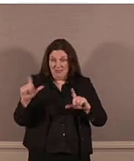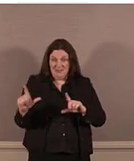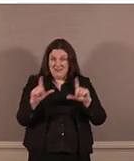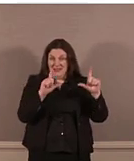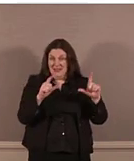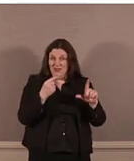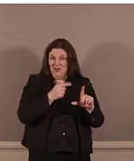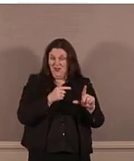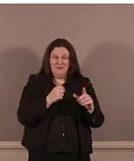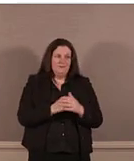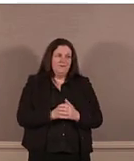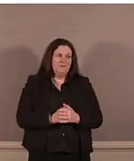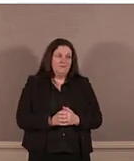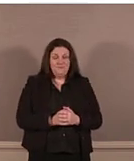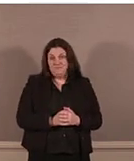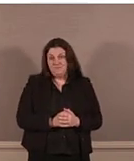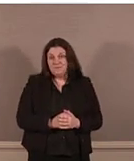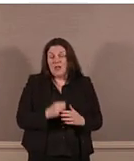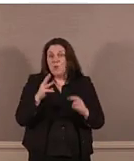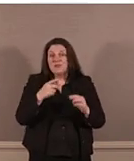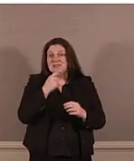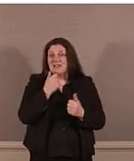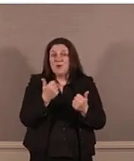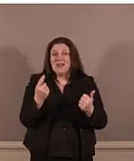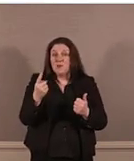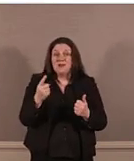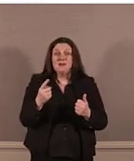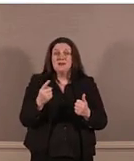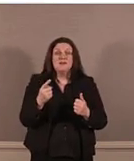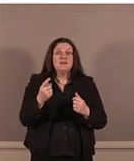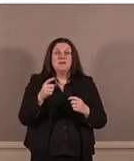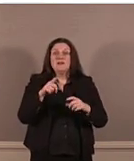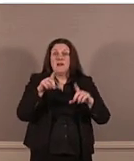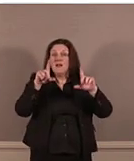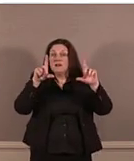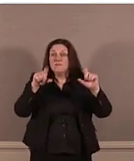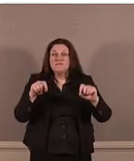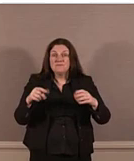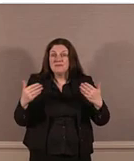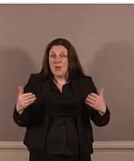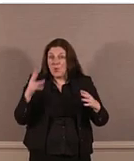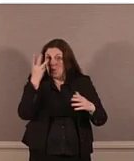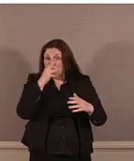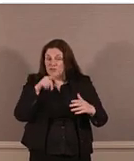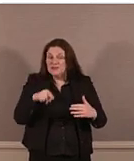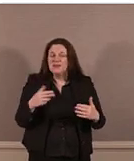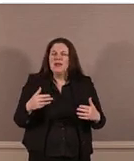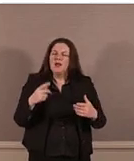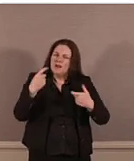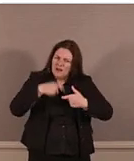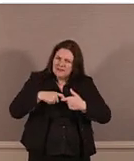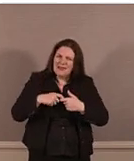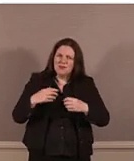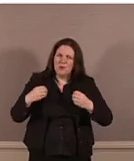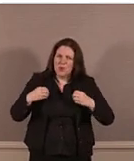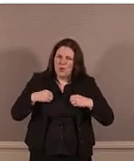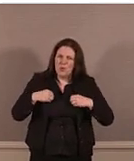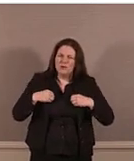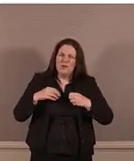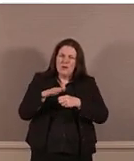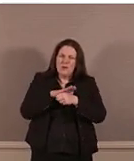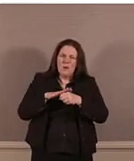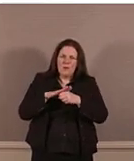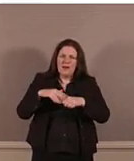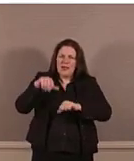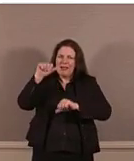there, and I would just say to anybody out there on the call, you know, do contact your local adult education service with regard to